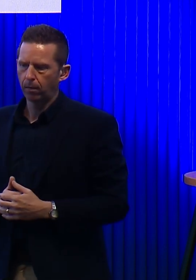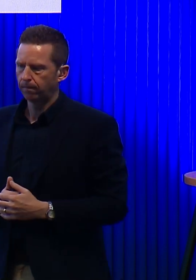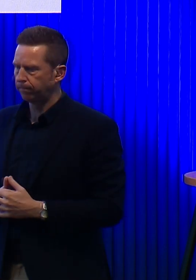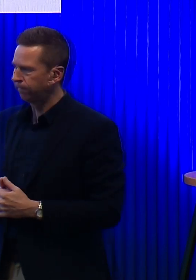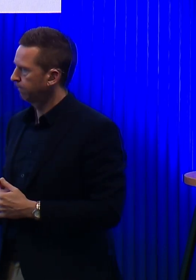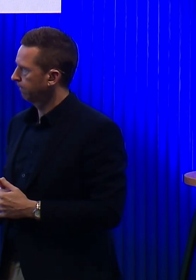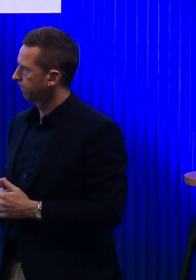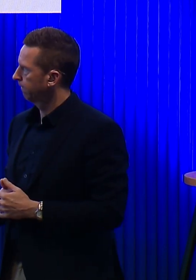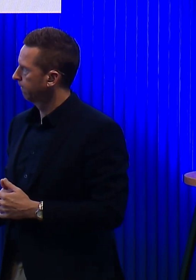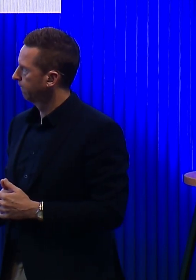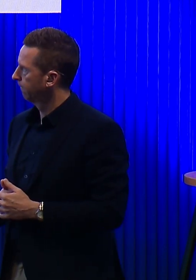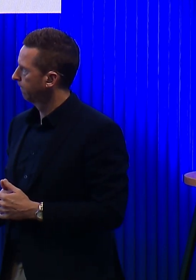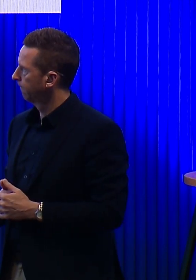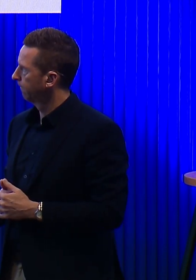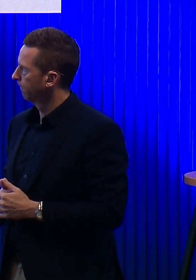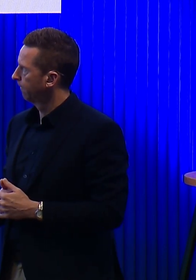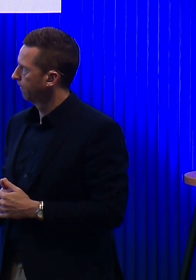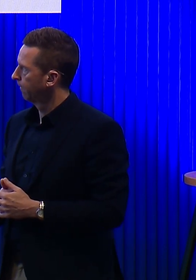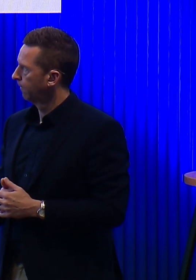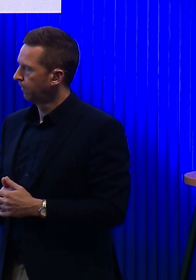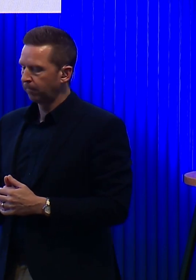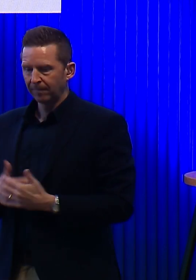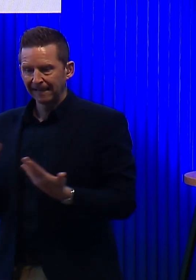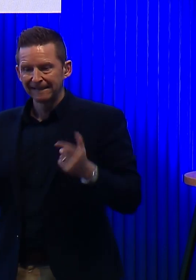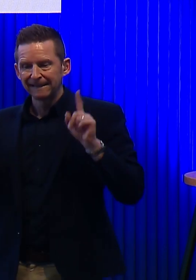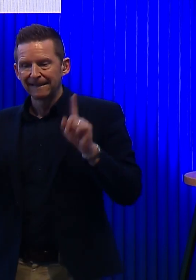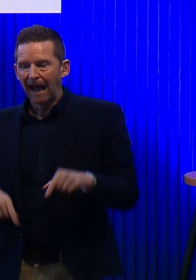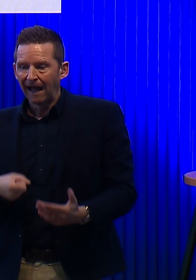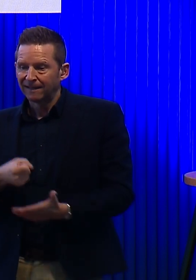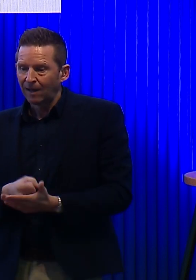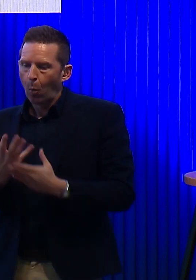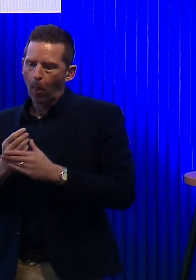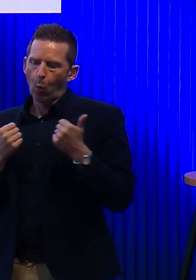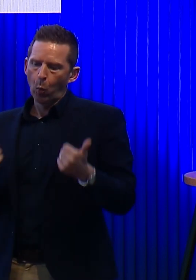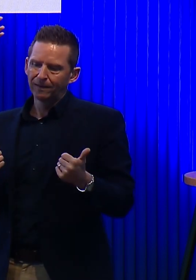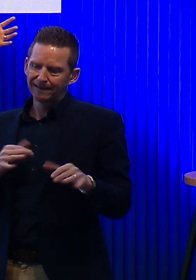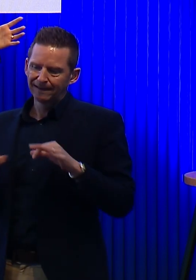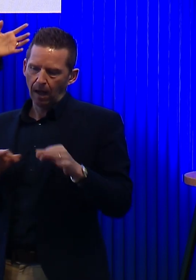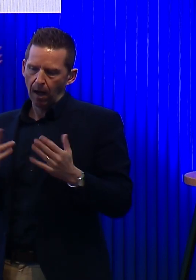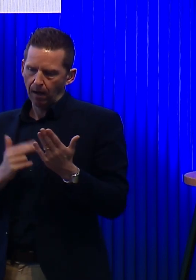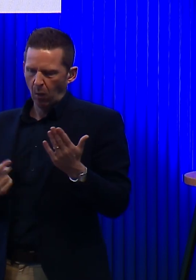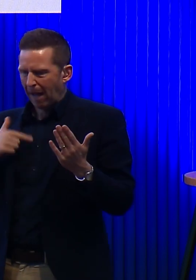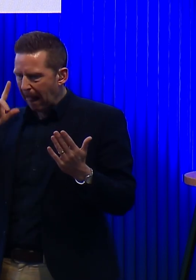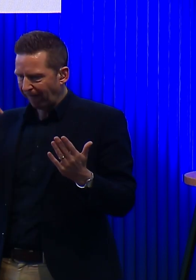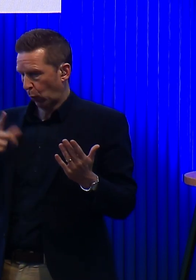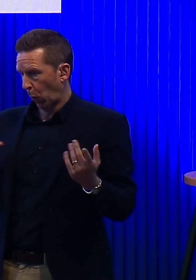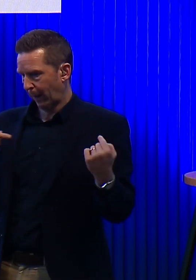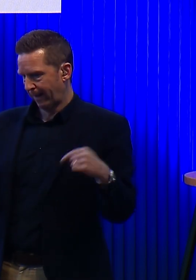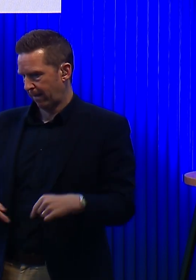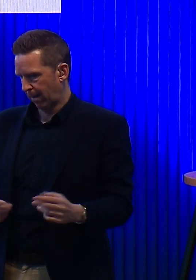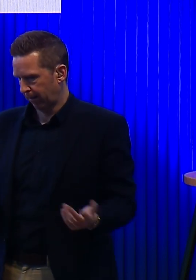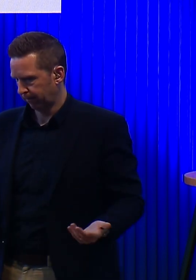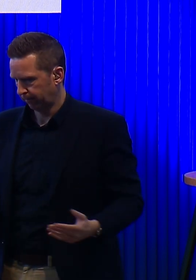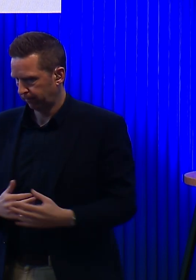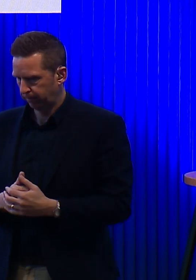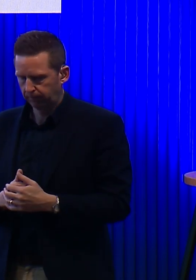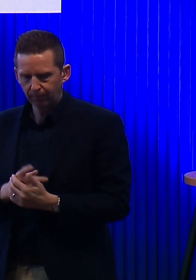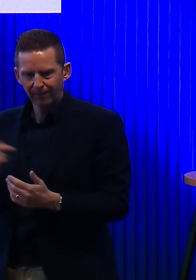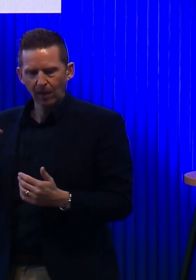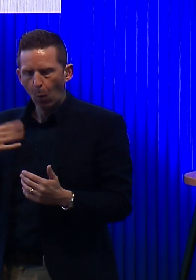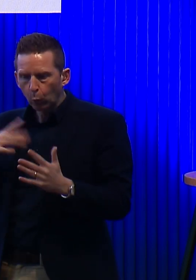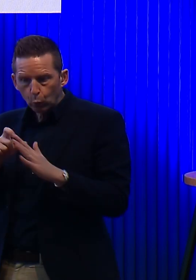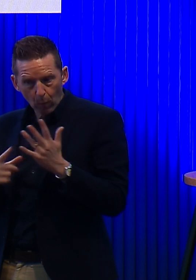And it all starts with good design. We love good design. That's why we're here. We want to